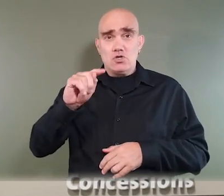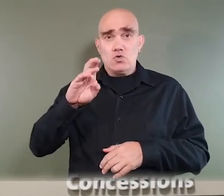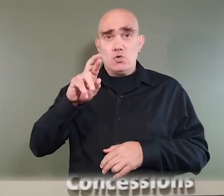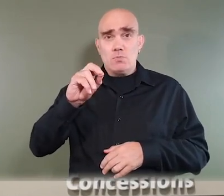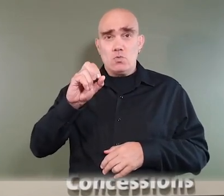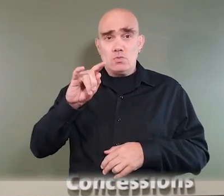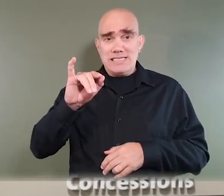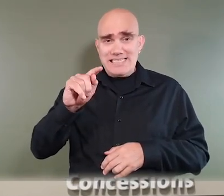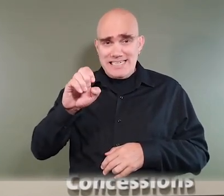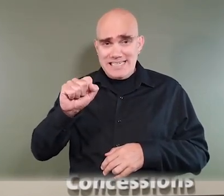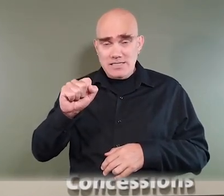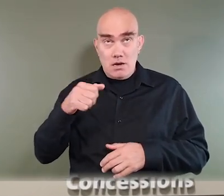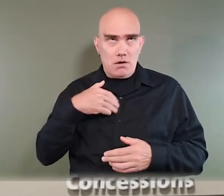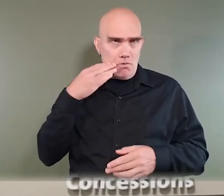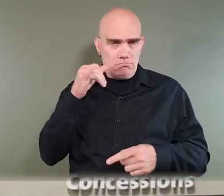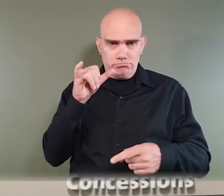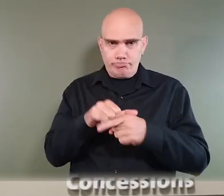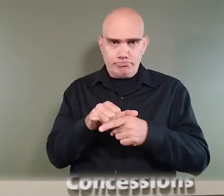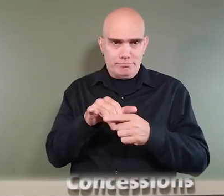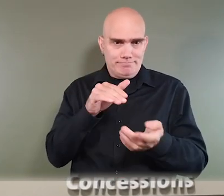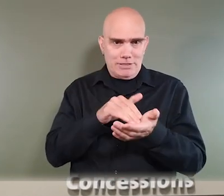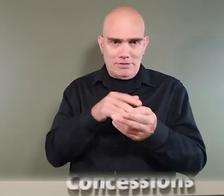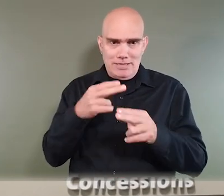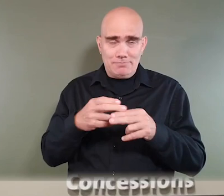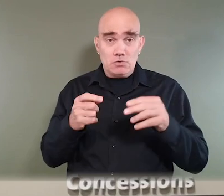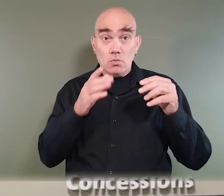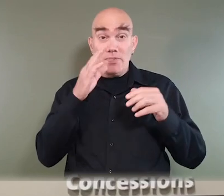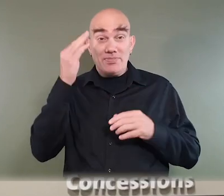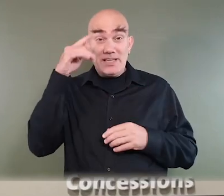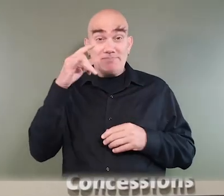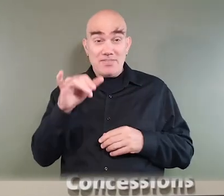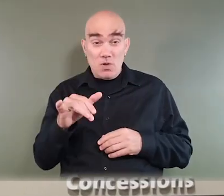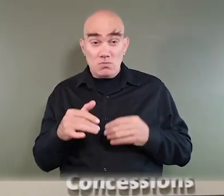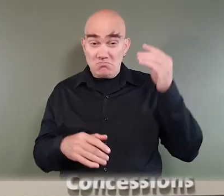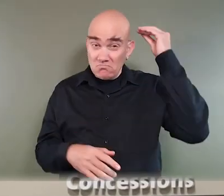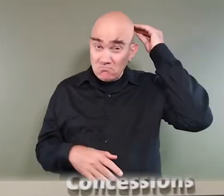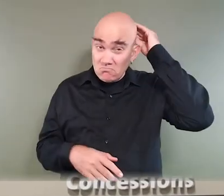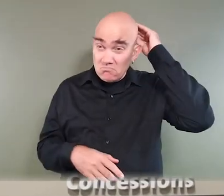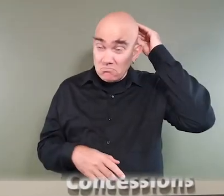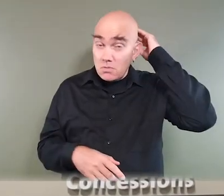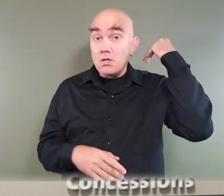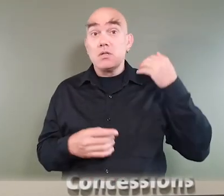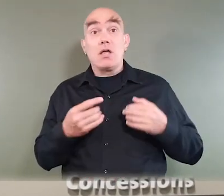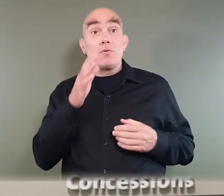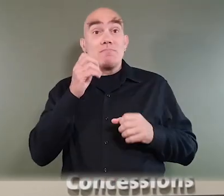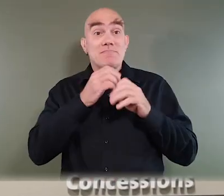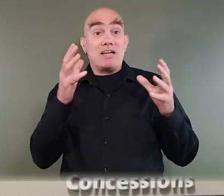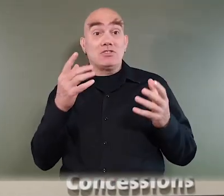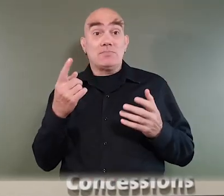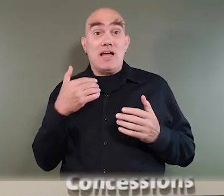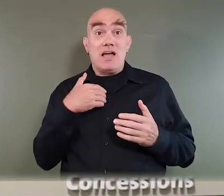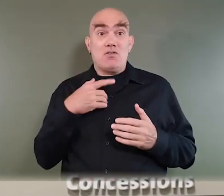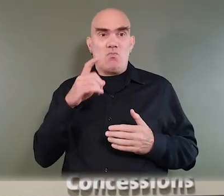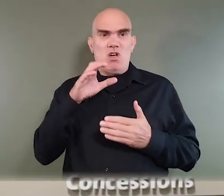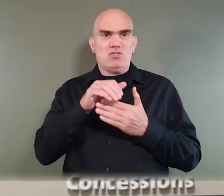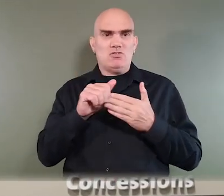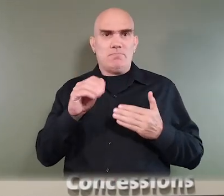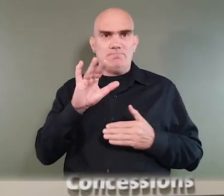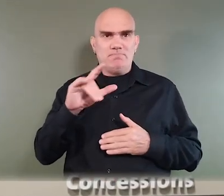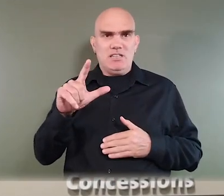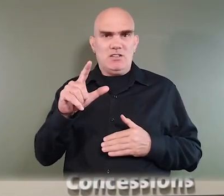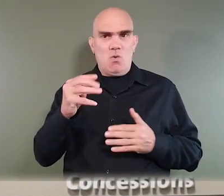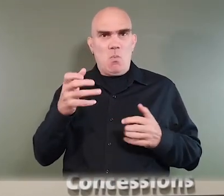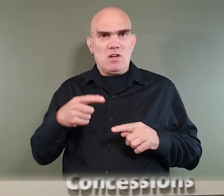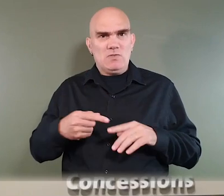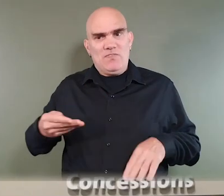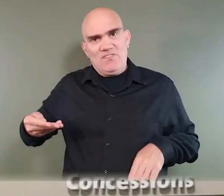it's a big, long medical name. So you're going to think about those, and you're going to imagine somebody's got a $100 bill and they want to slide it under one side of your